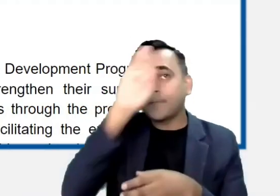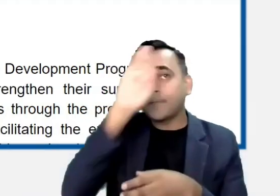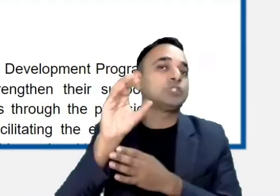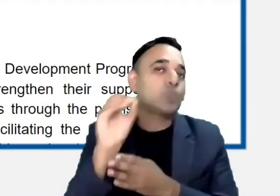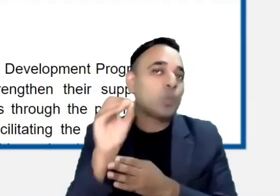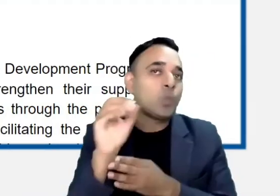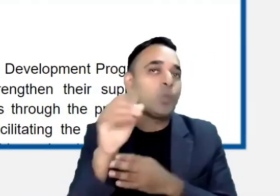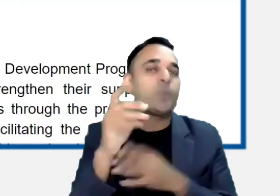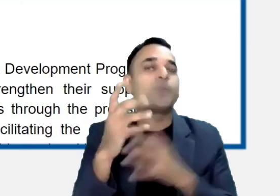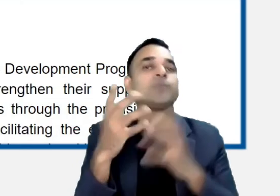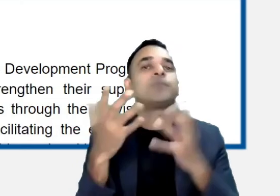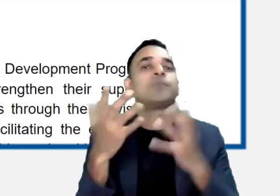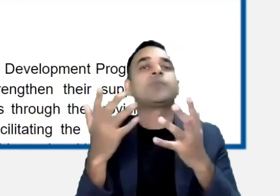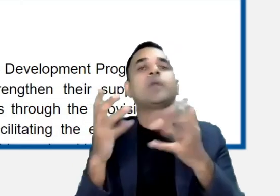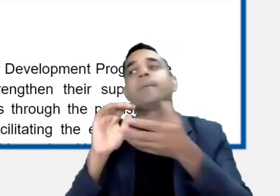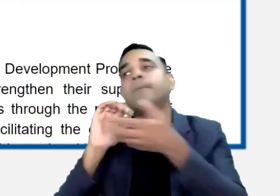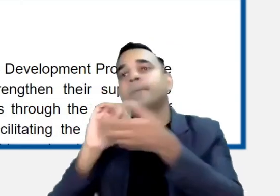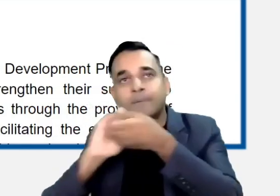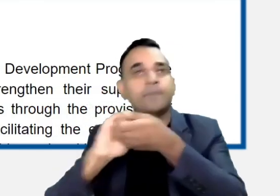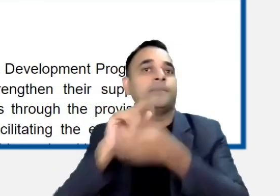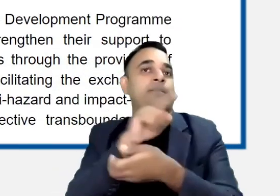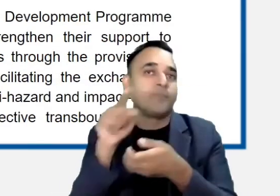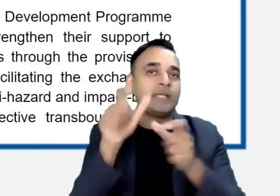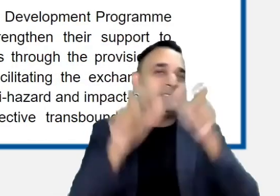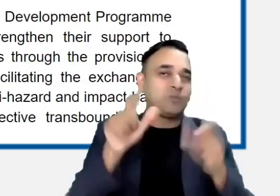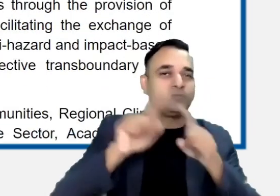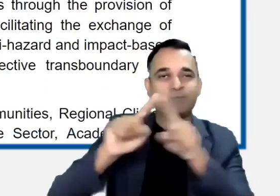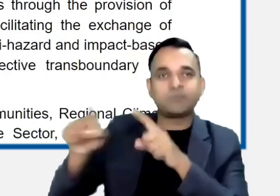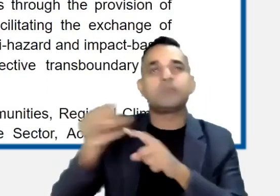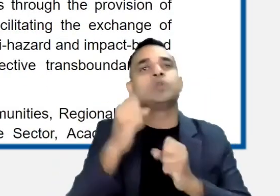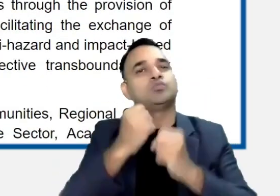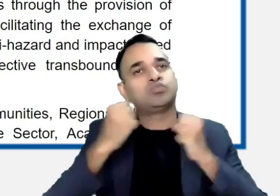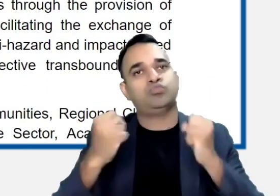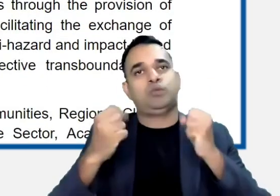effective transboundary risk management. 5,